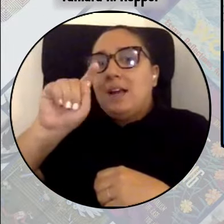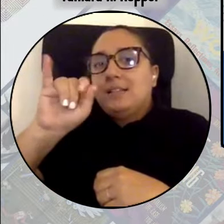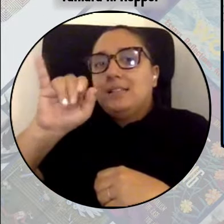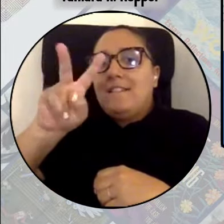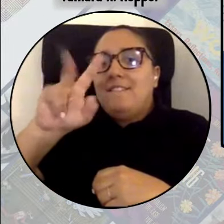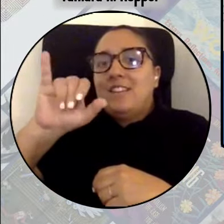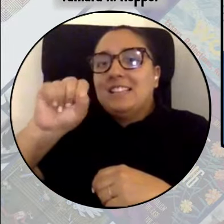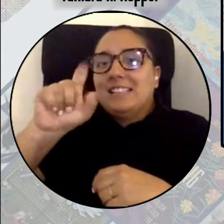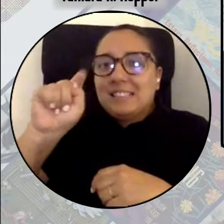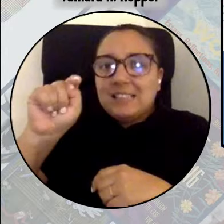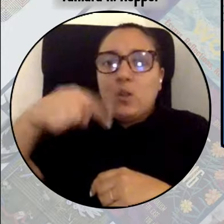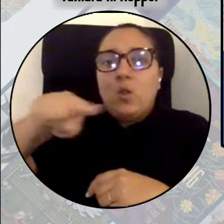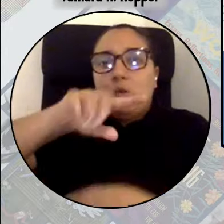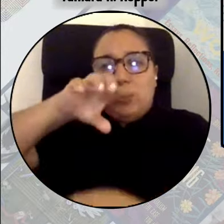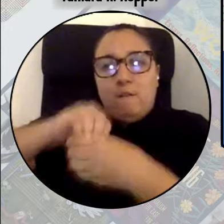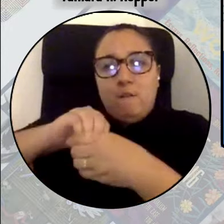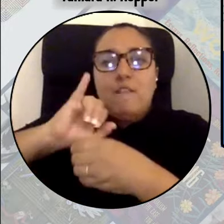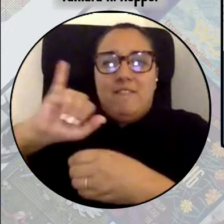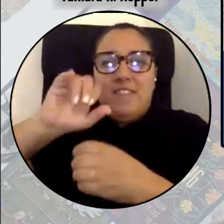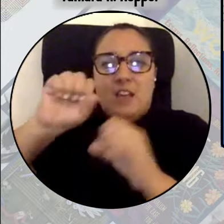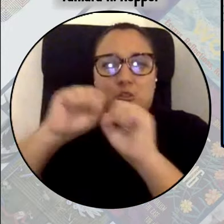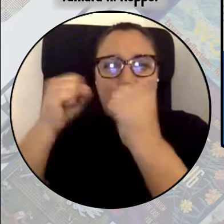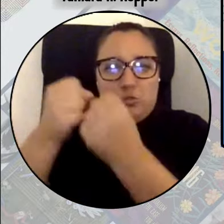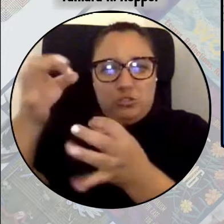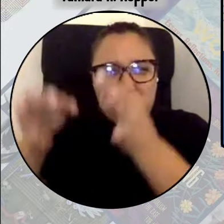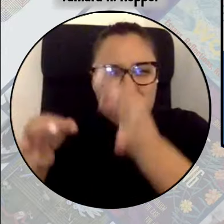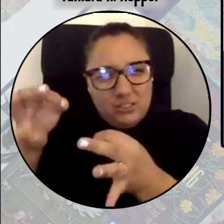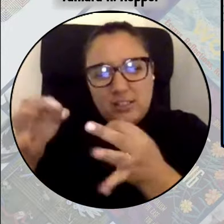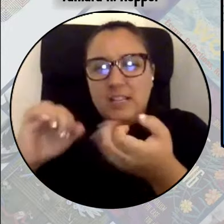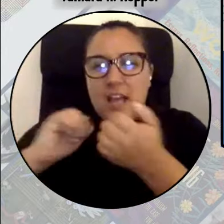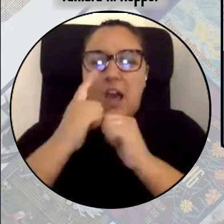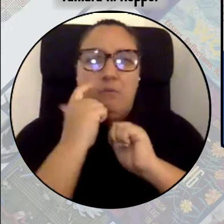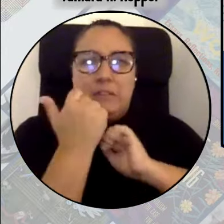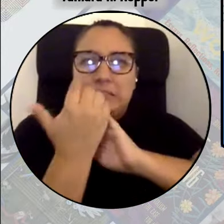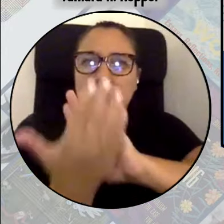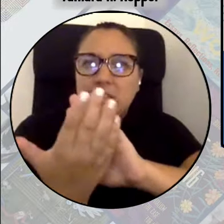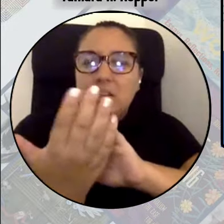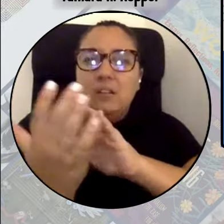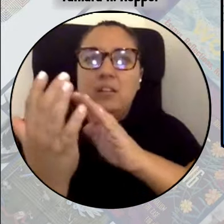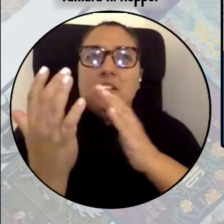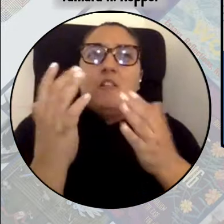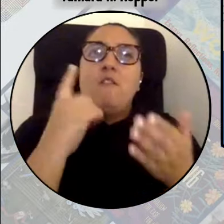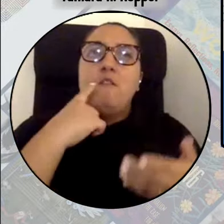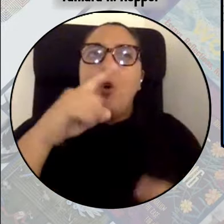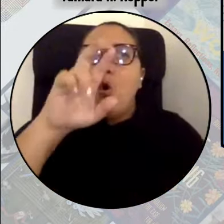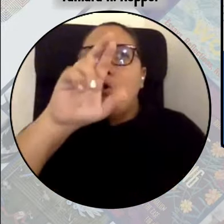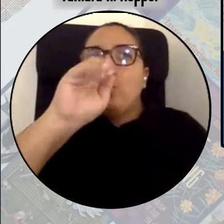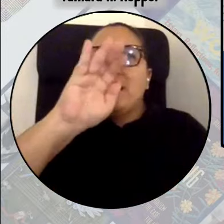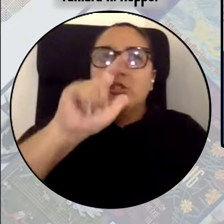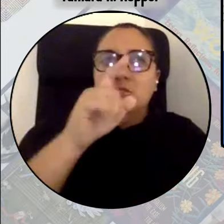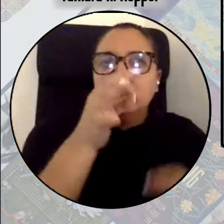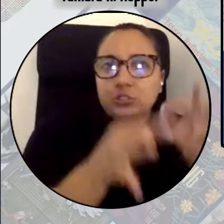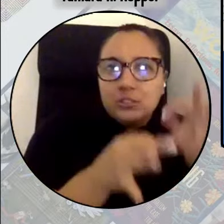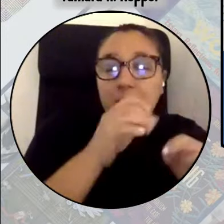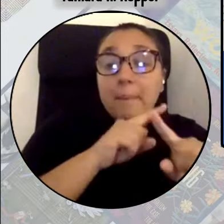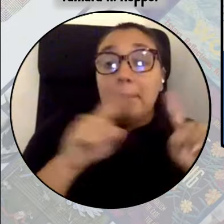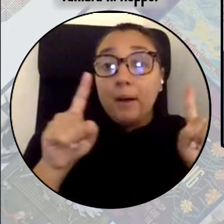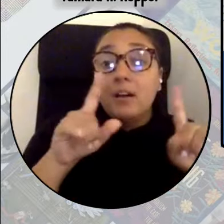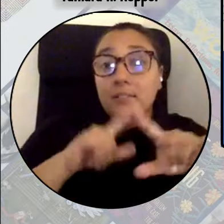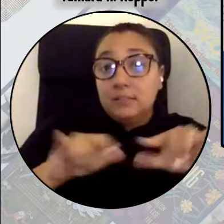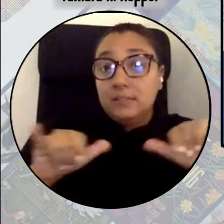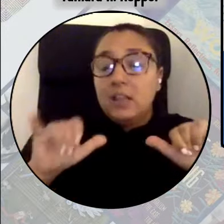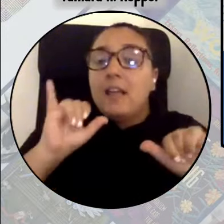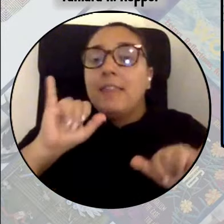we've approached the issues of immigration enforcement as it relates to racial justice, but also as it relates to the prison